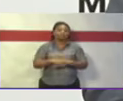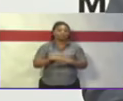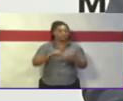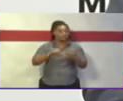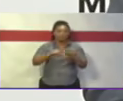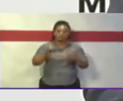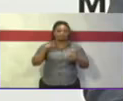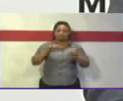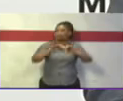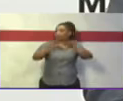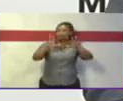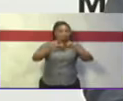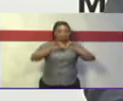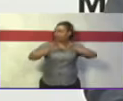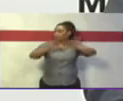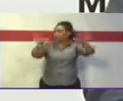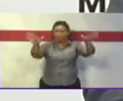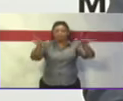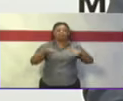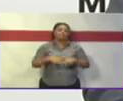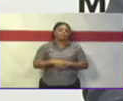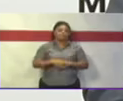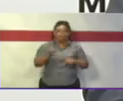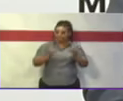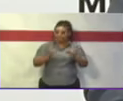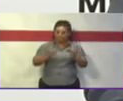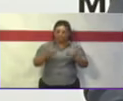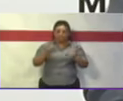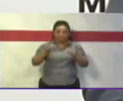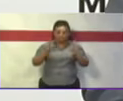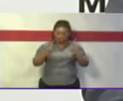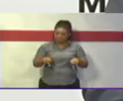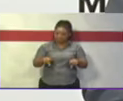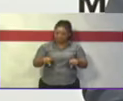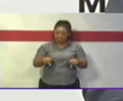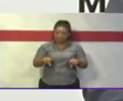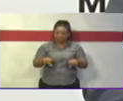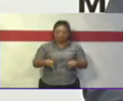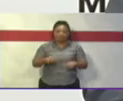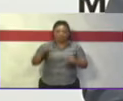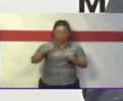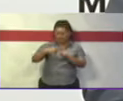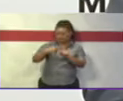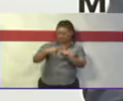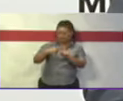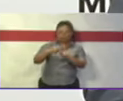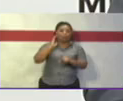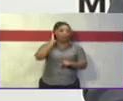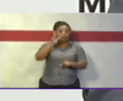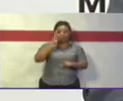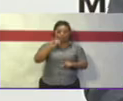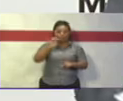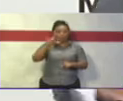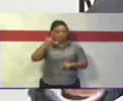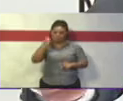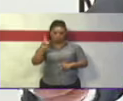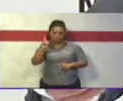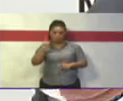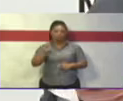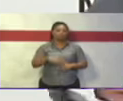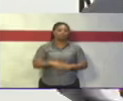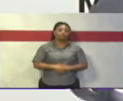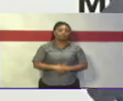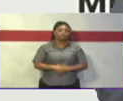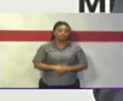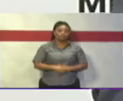next. And of course, if anyone were to have COVID-19 infection, that it will be very mild in those instances. In terms